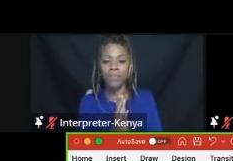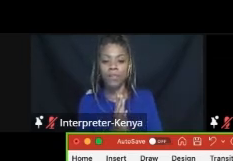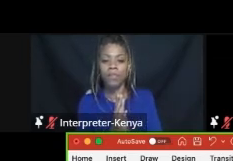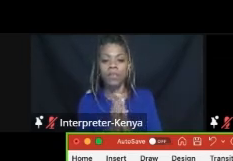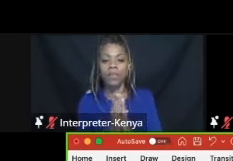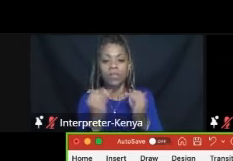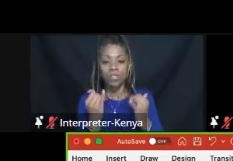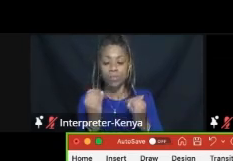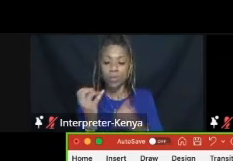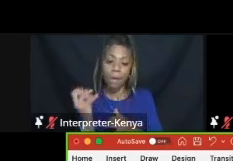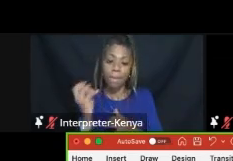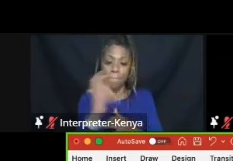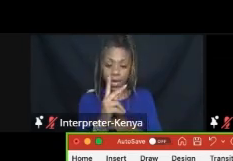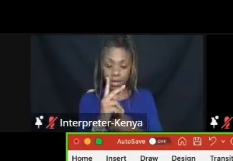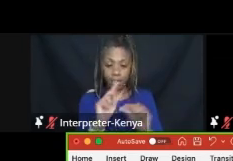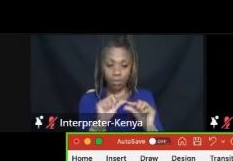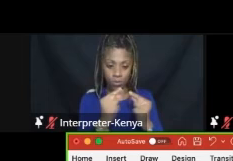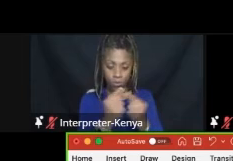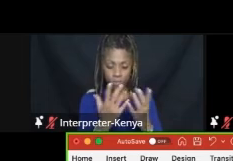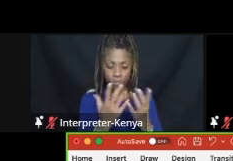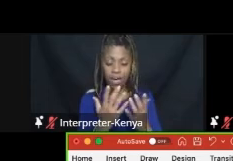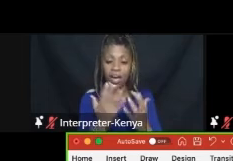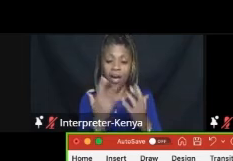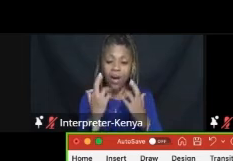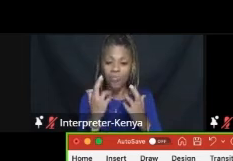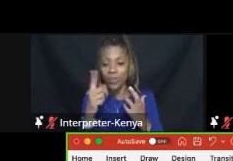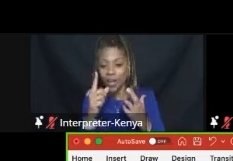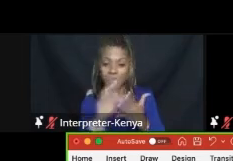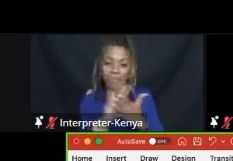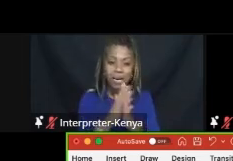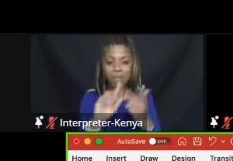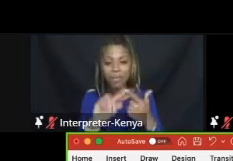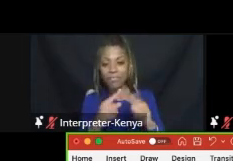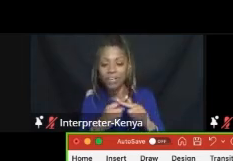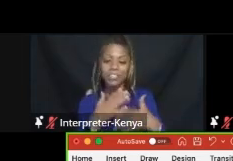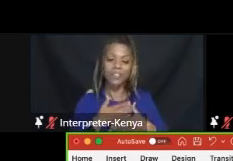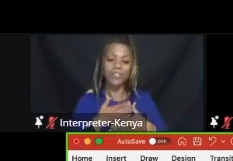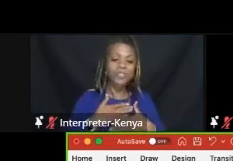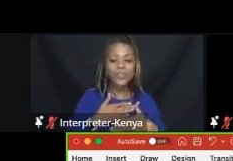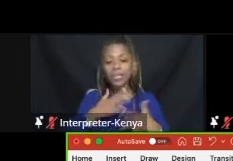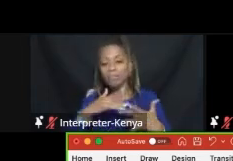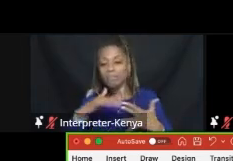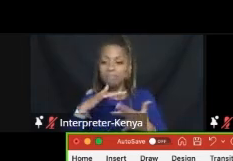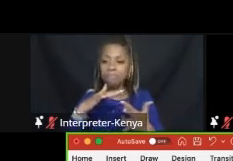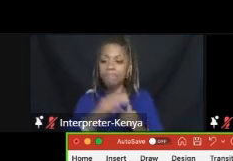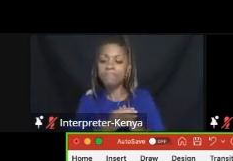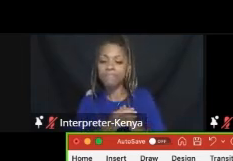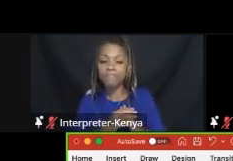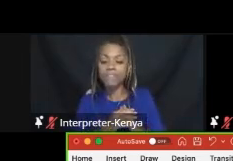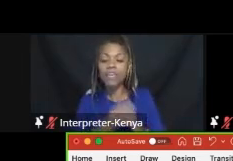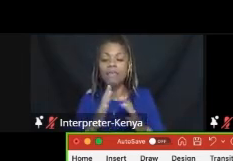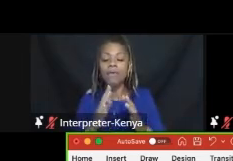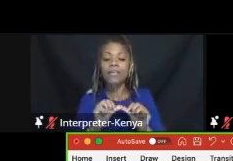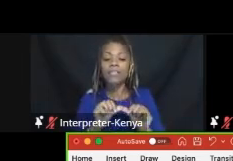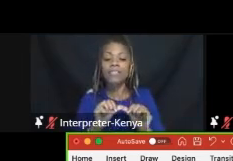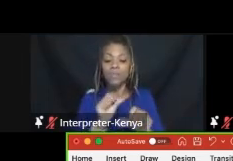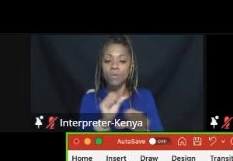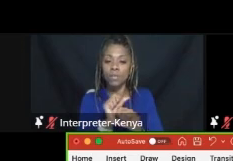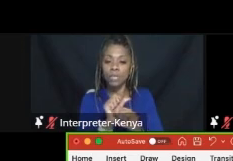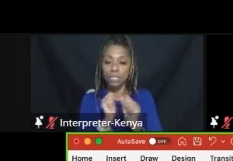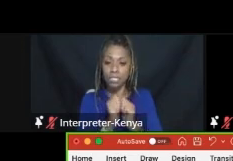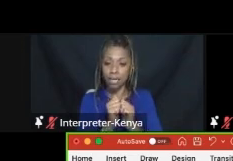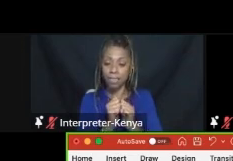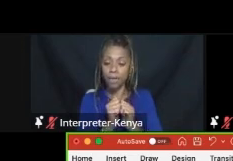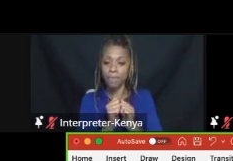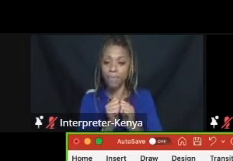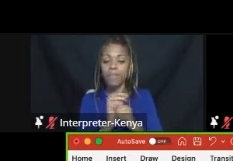role-alike groups. Hopefully you're making good friends there and having a nice time in your role-alike groups. We're going to continue working together,